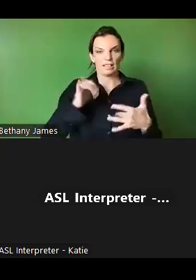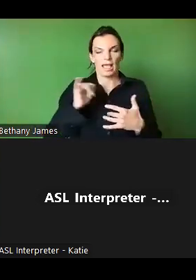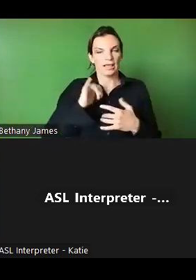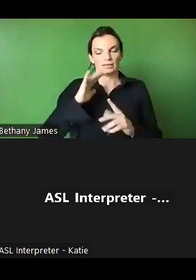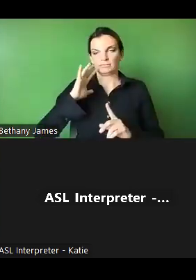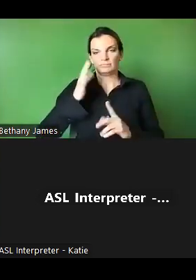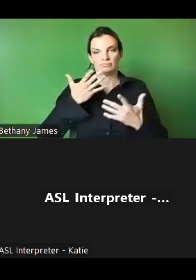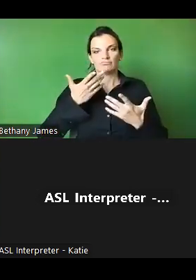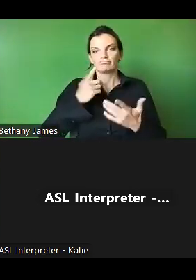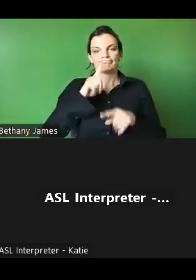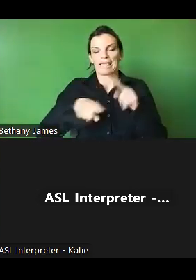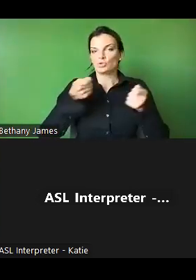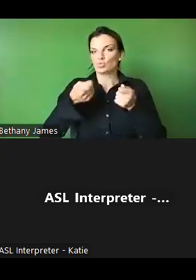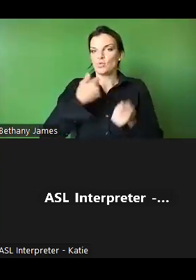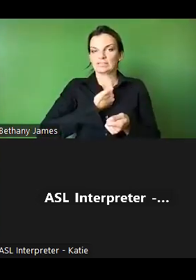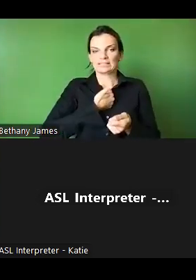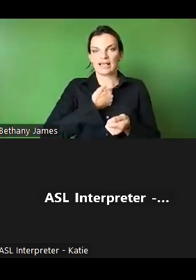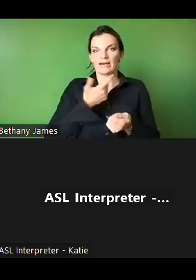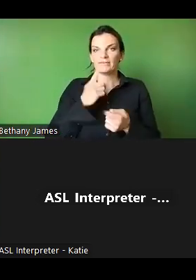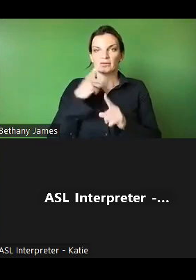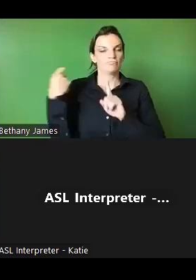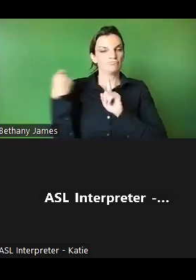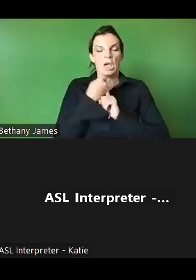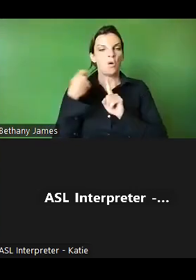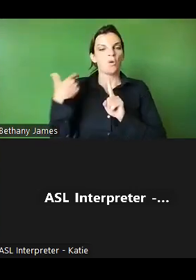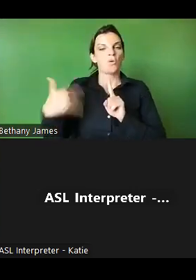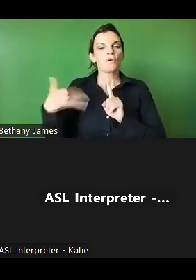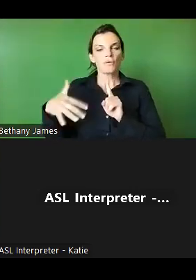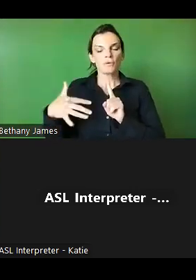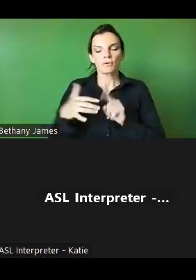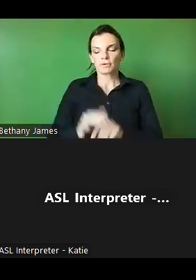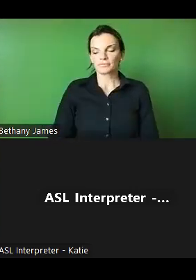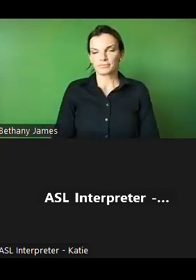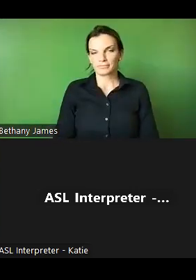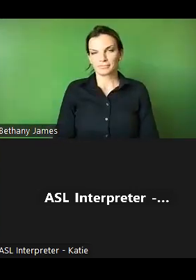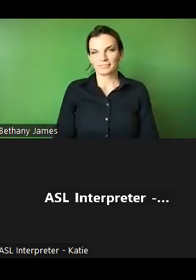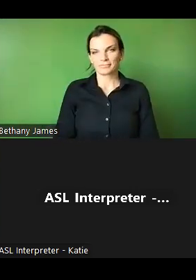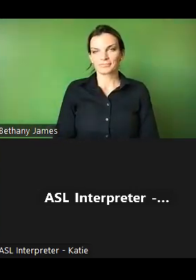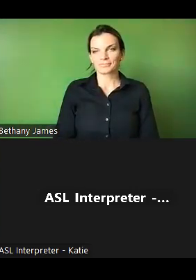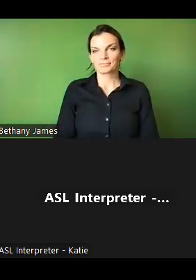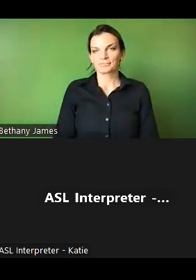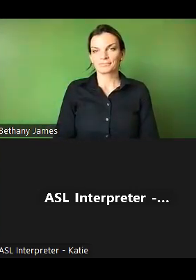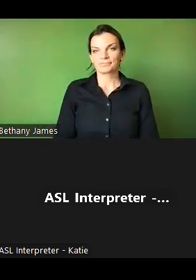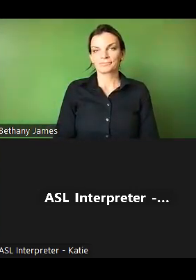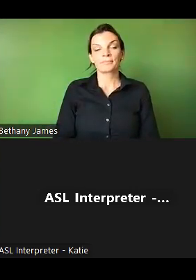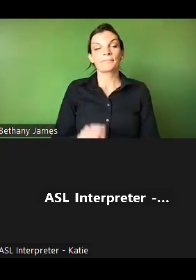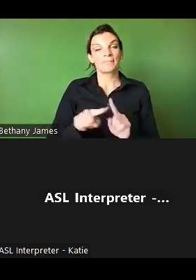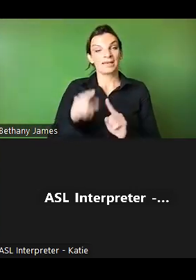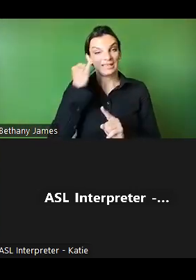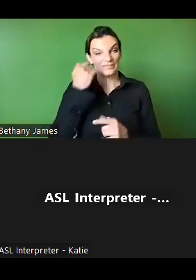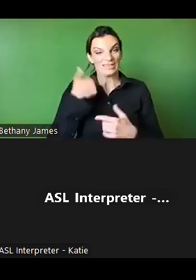out of nowhere, and I mean, that's why it's called an attack. But with adequate training